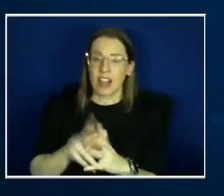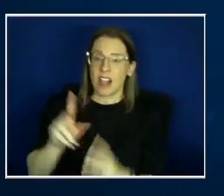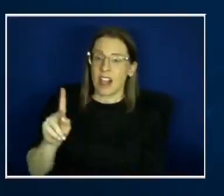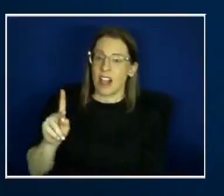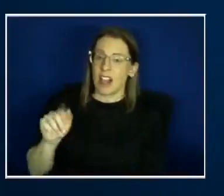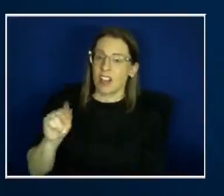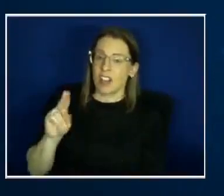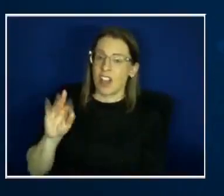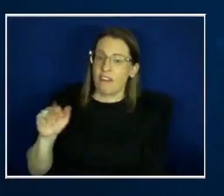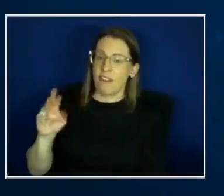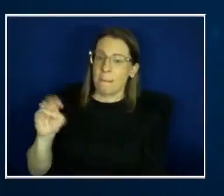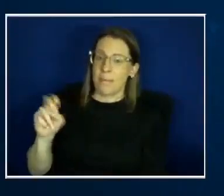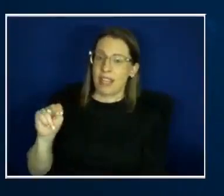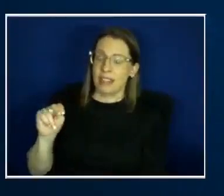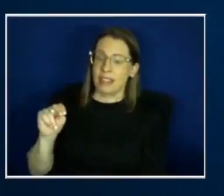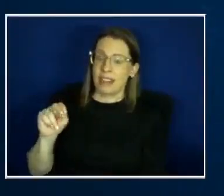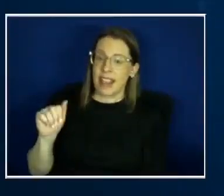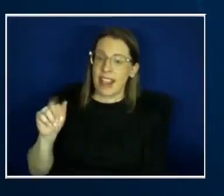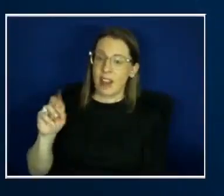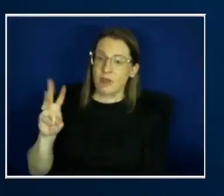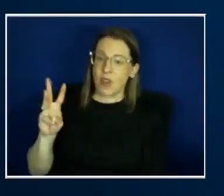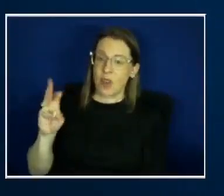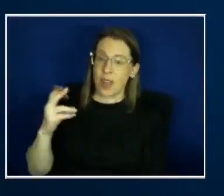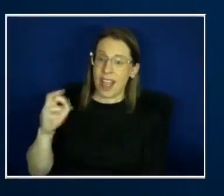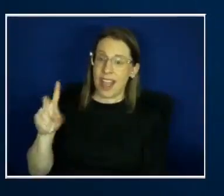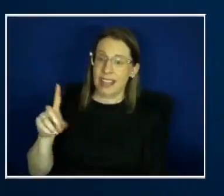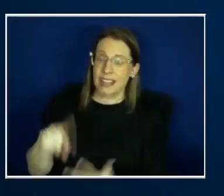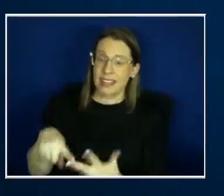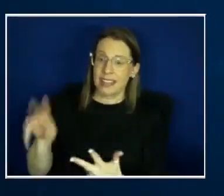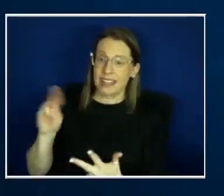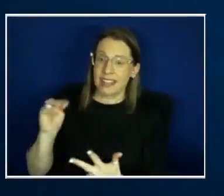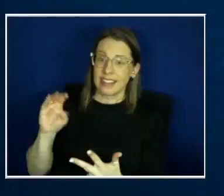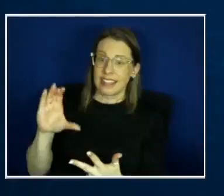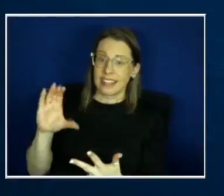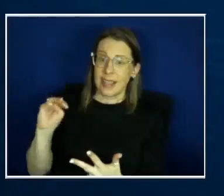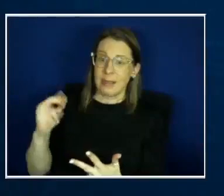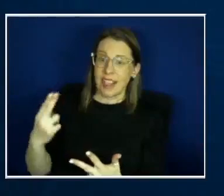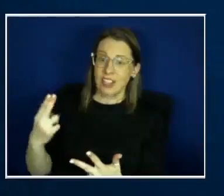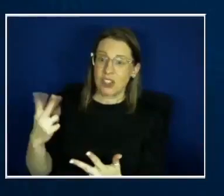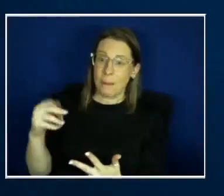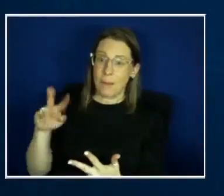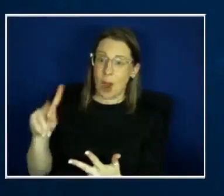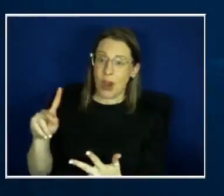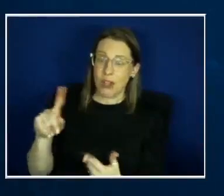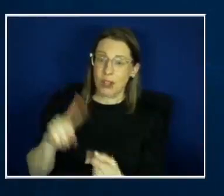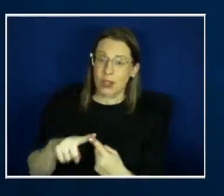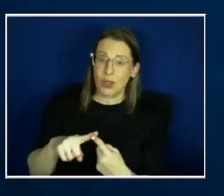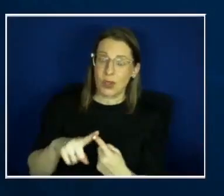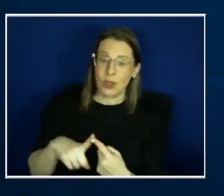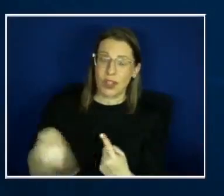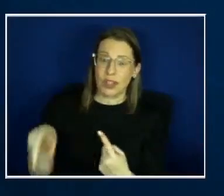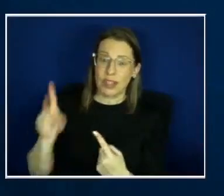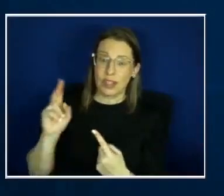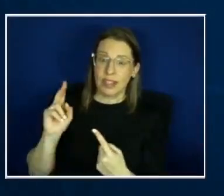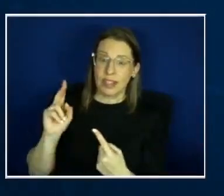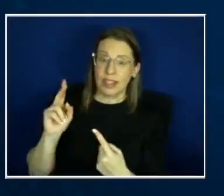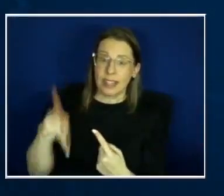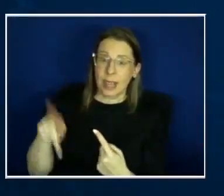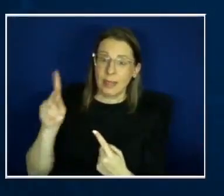Arrowhead Stadium, from Children's Mercy Park to CPKC Stadium here for a women's professional team